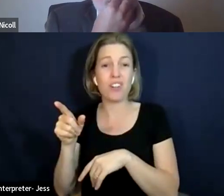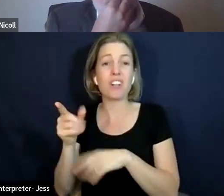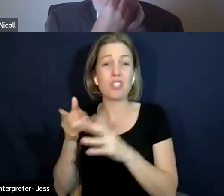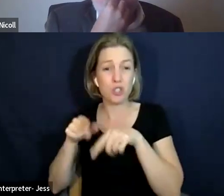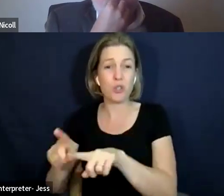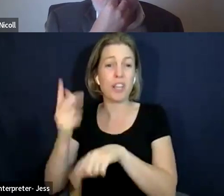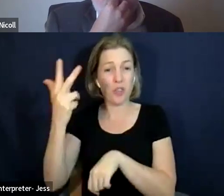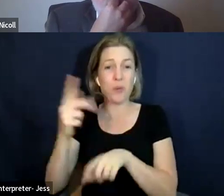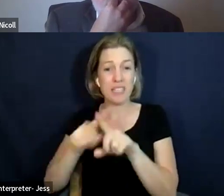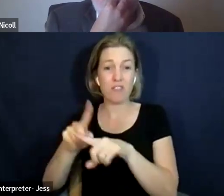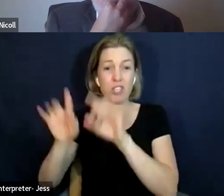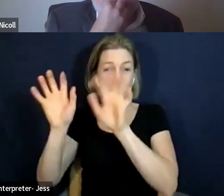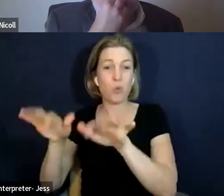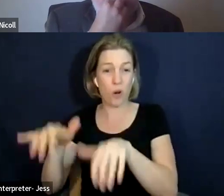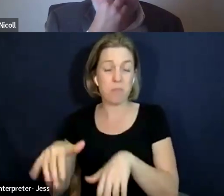events.